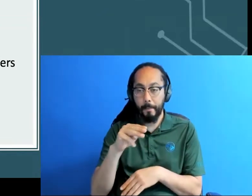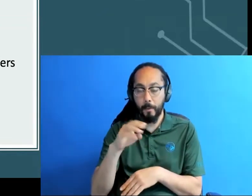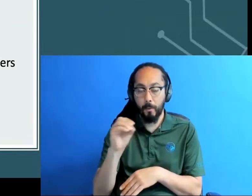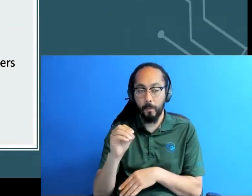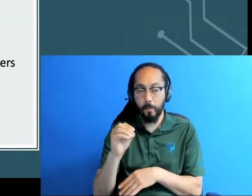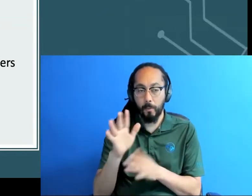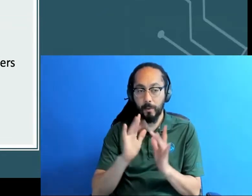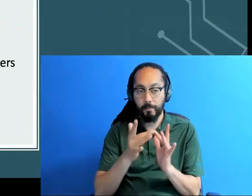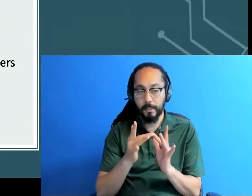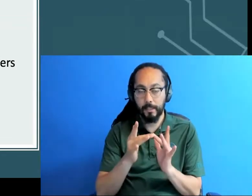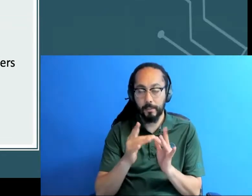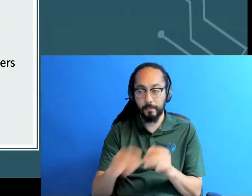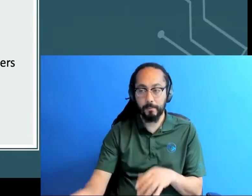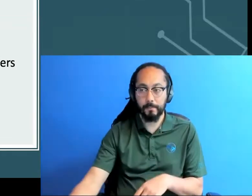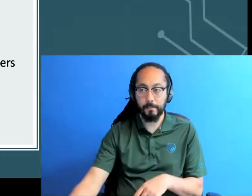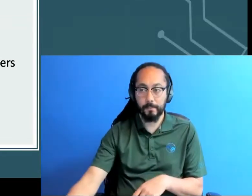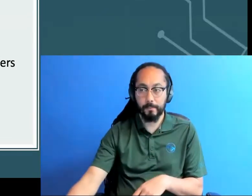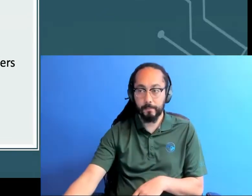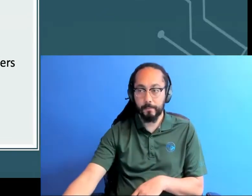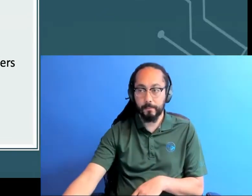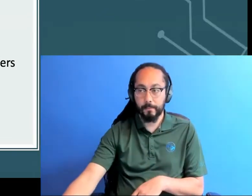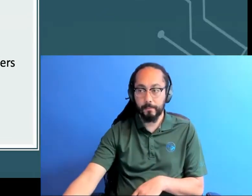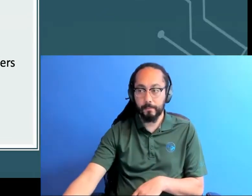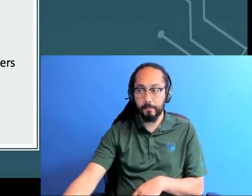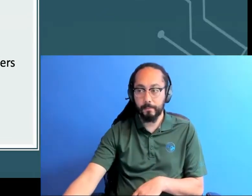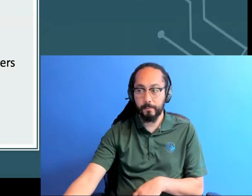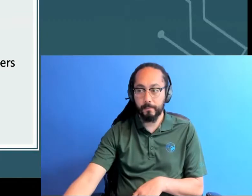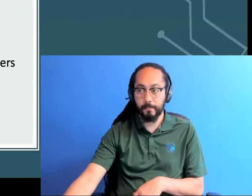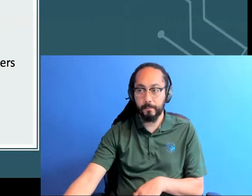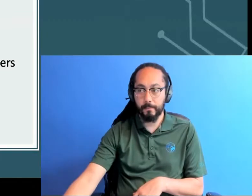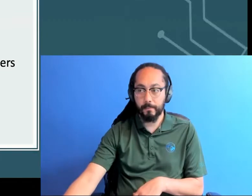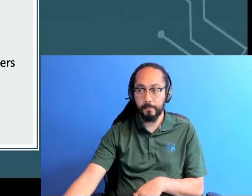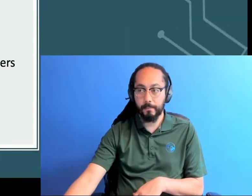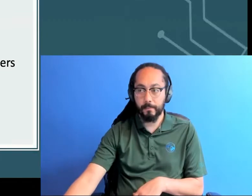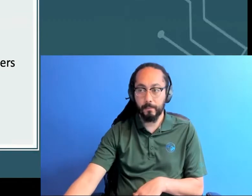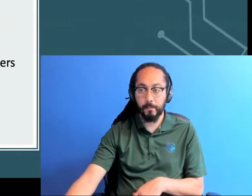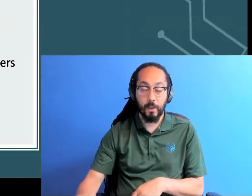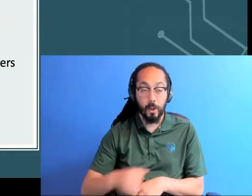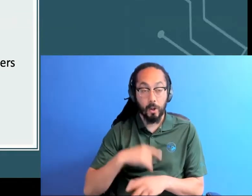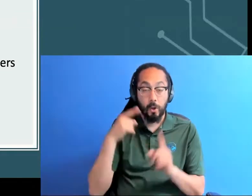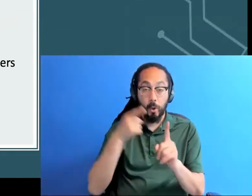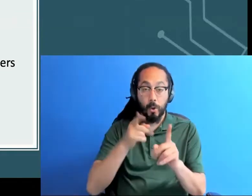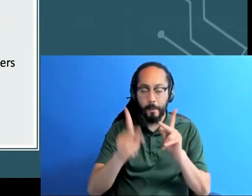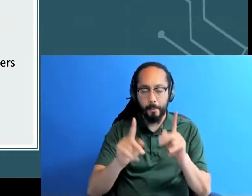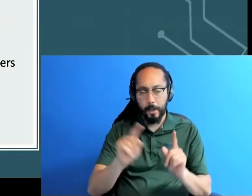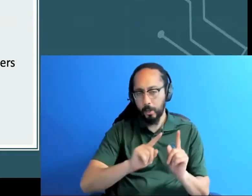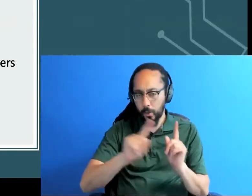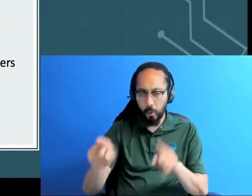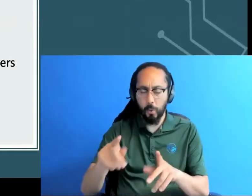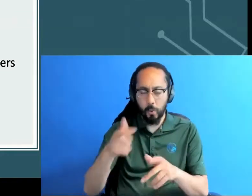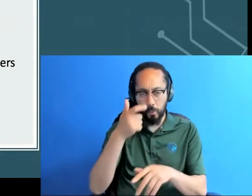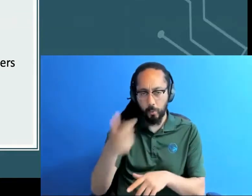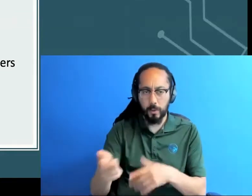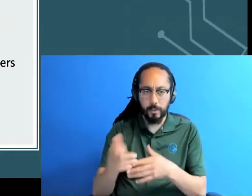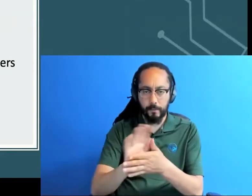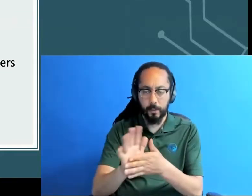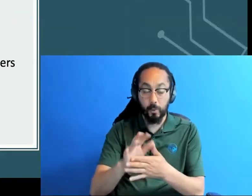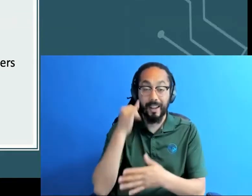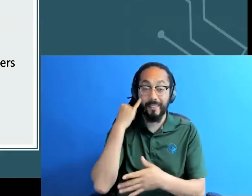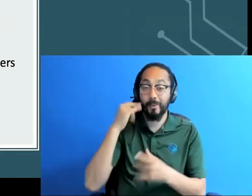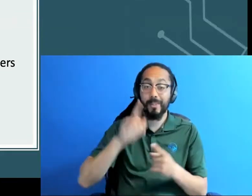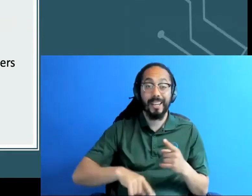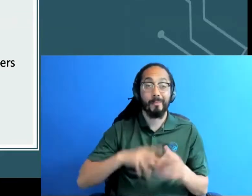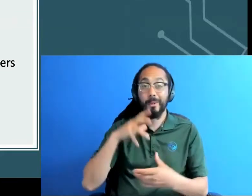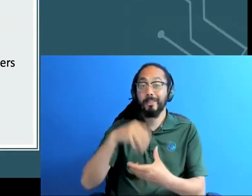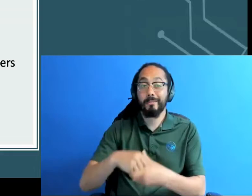The hope is that people will go and look at them, even if you didn't have time to participate.